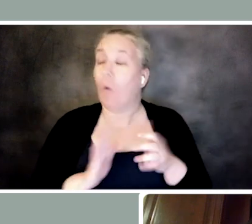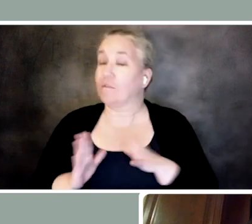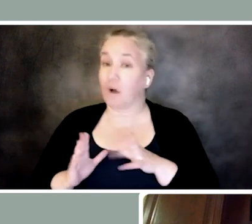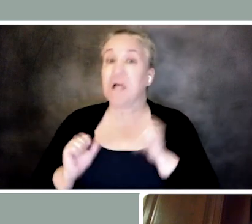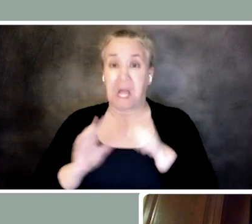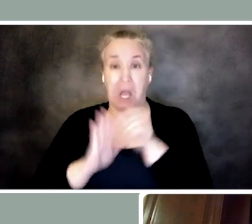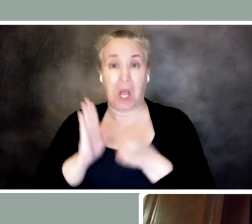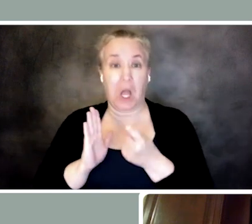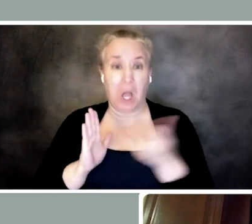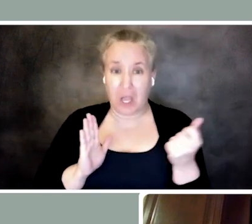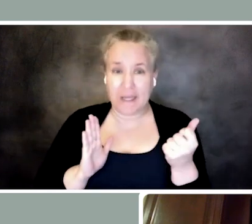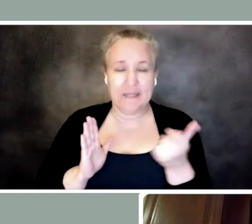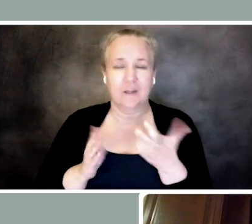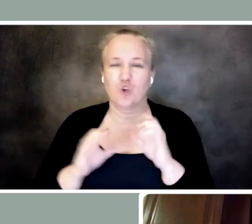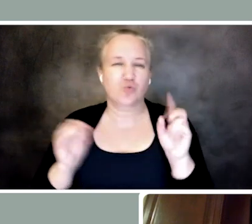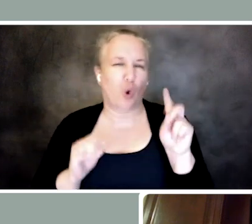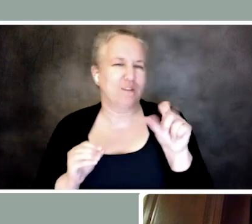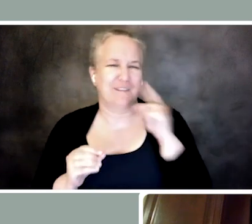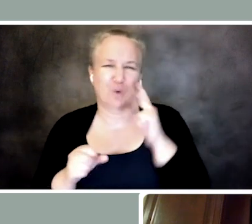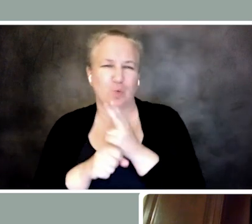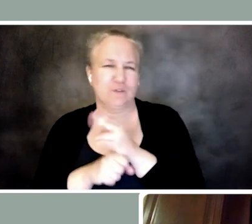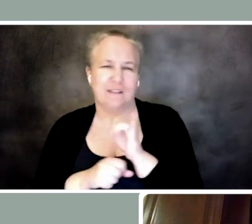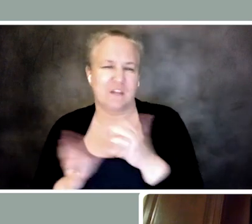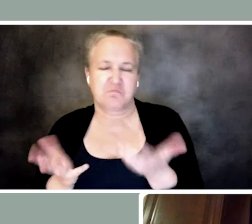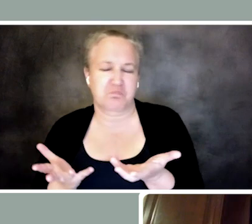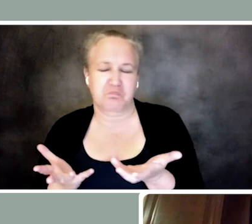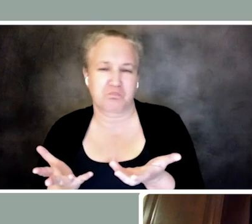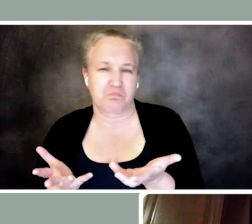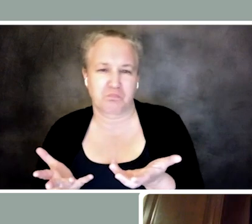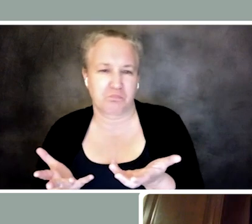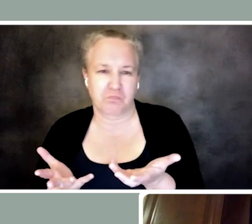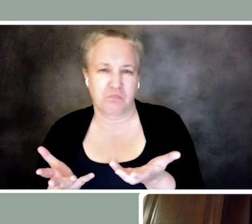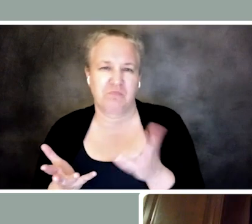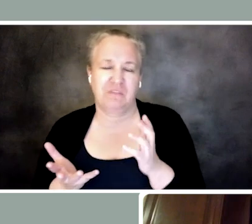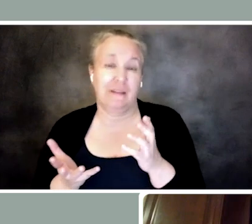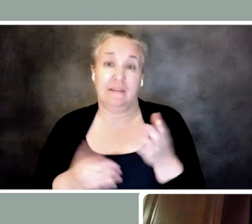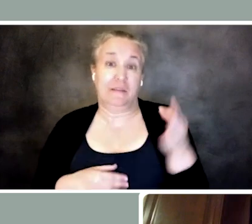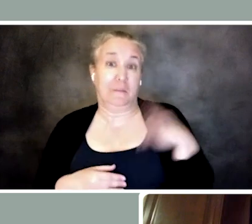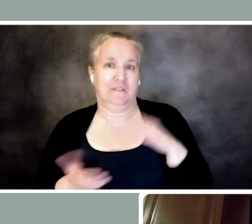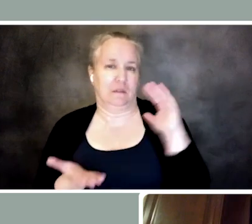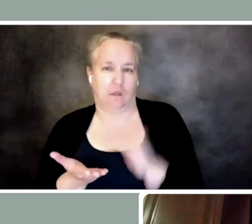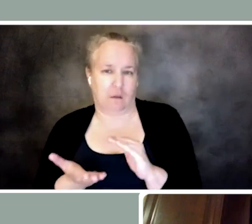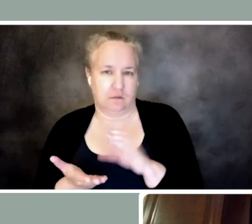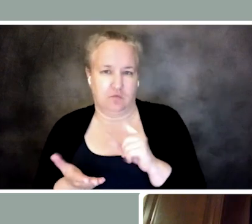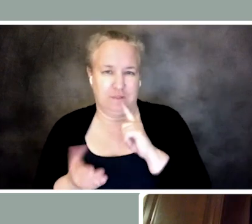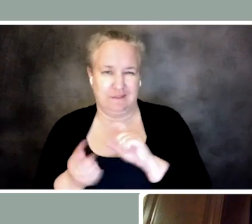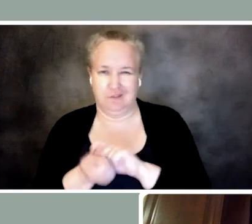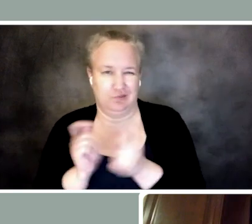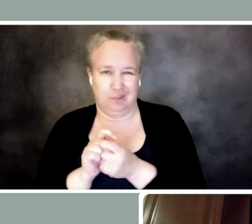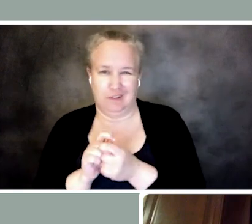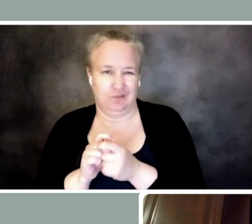there's no data for using liquid biopsy. The yield is much less and it doesn't really change your